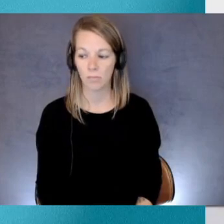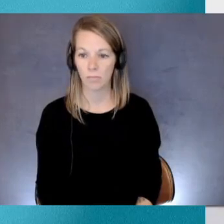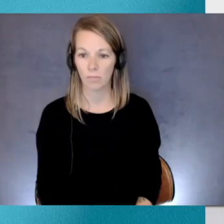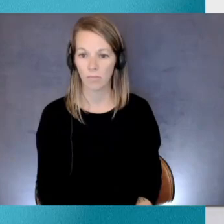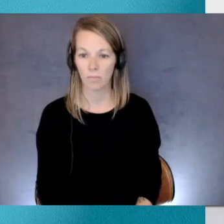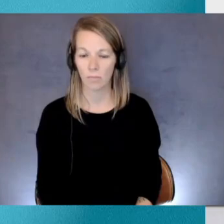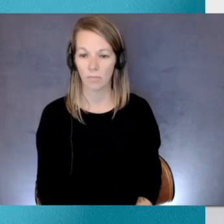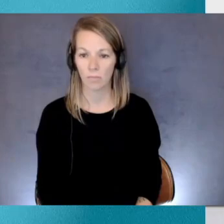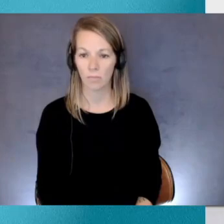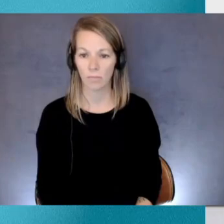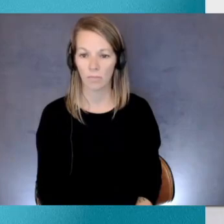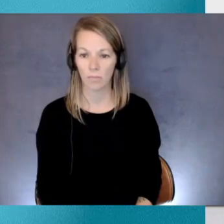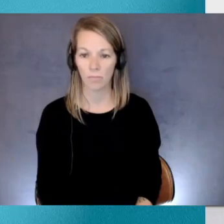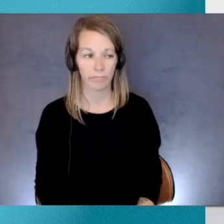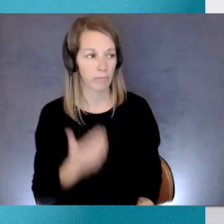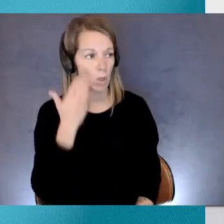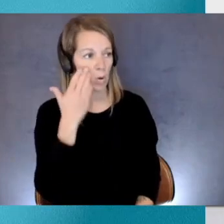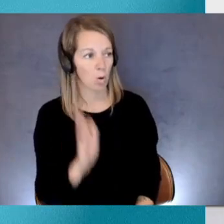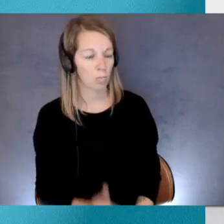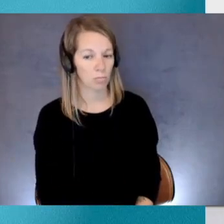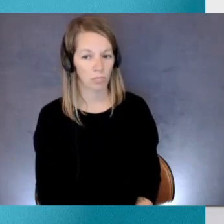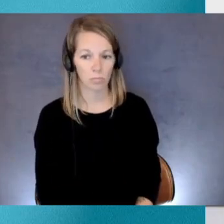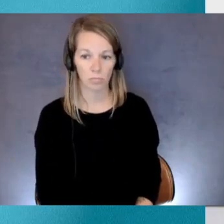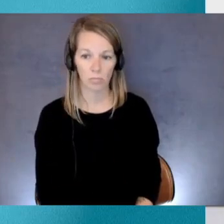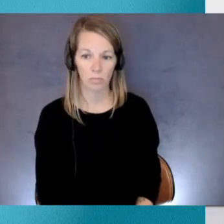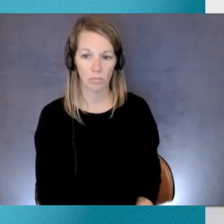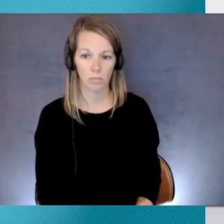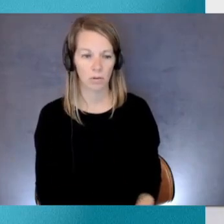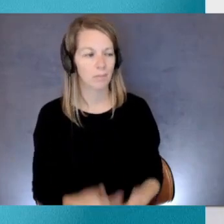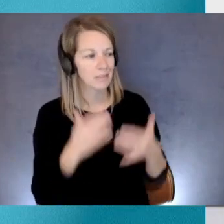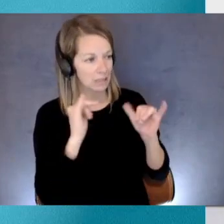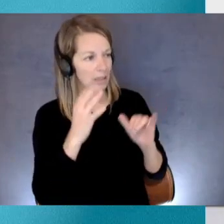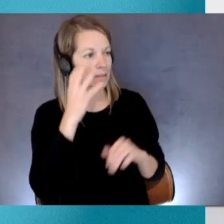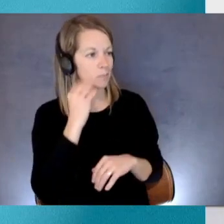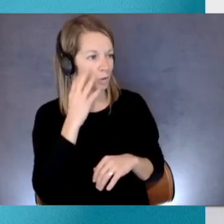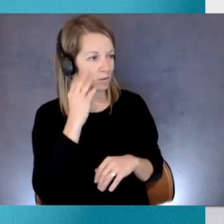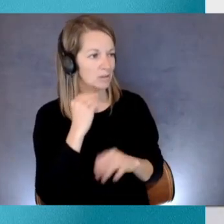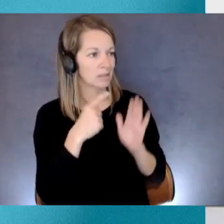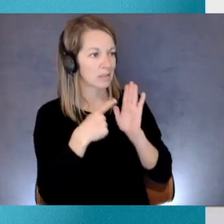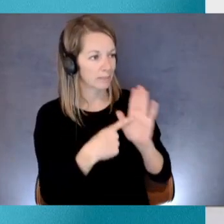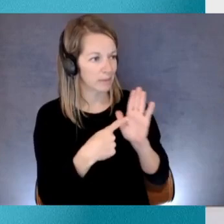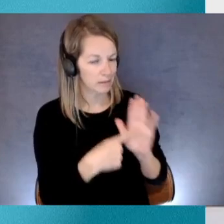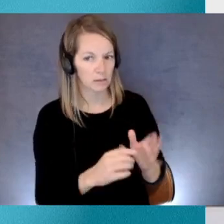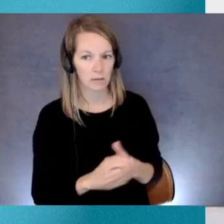Feel free to use, I don't know. Yeah. But I'm still experiencing, I don't know, but I'm